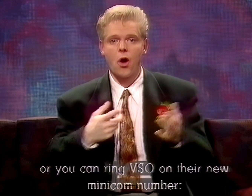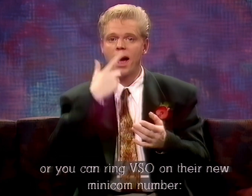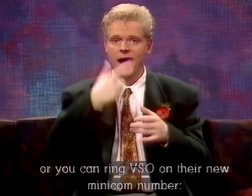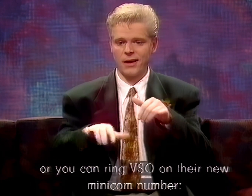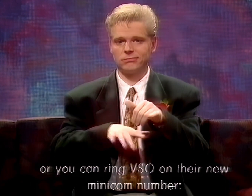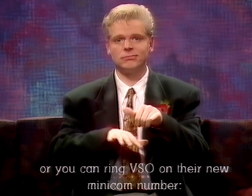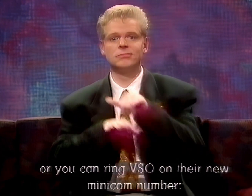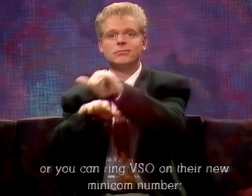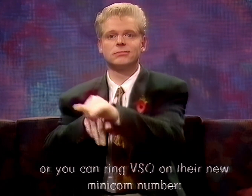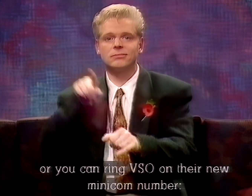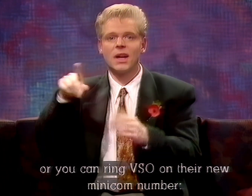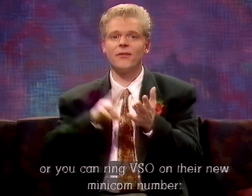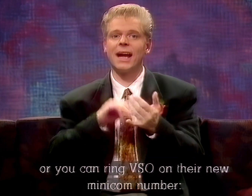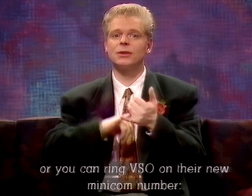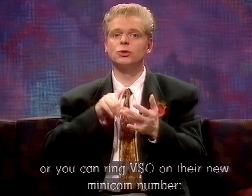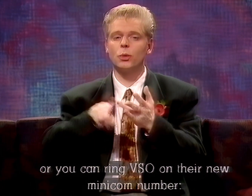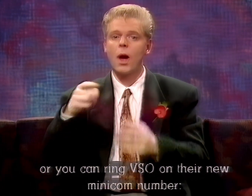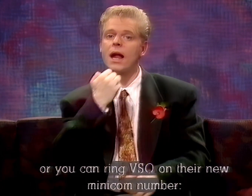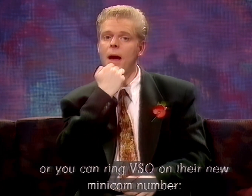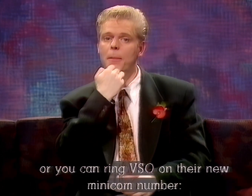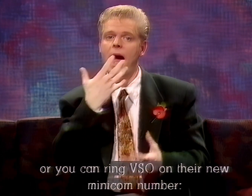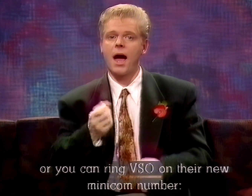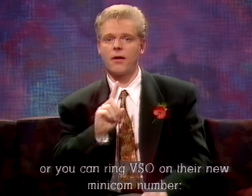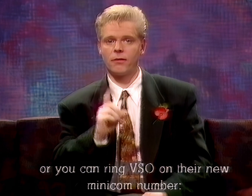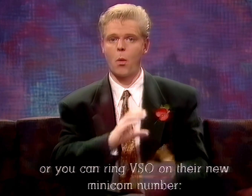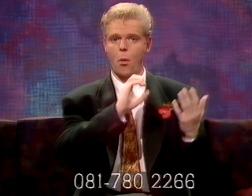Or you can ring VSO on their new Minicom number.